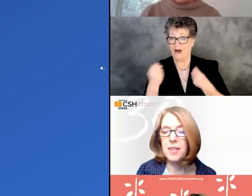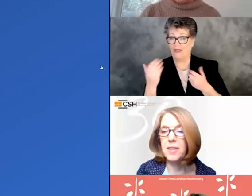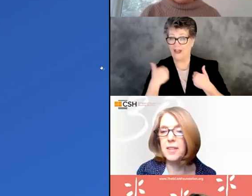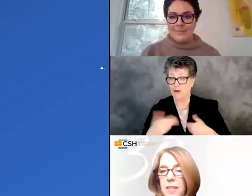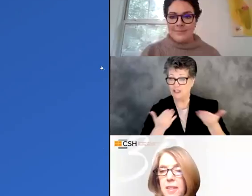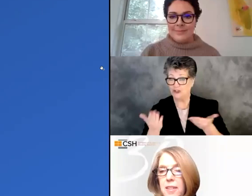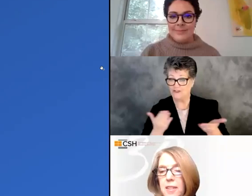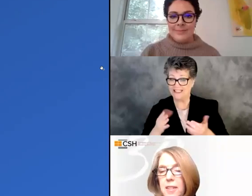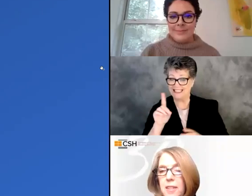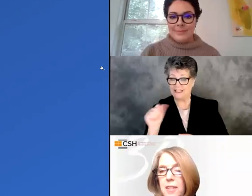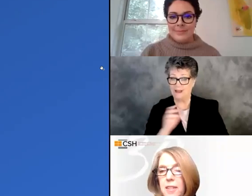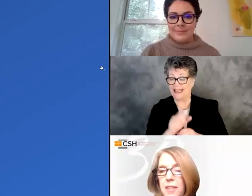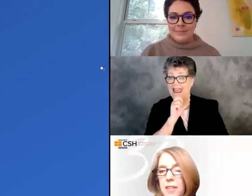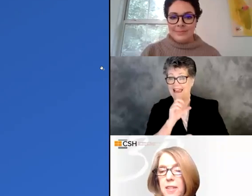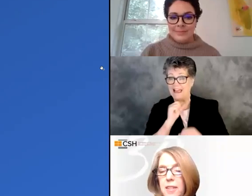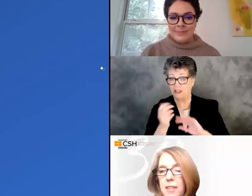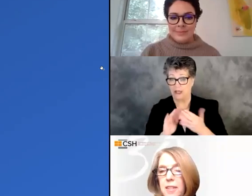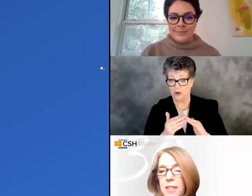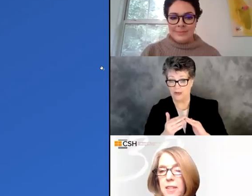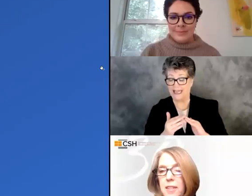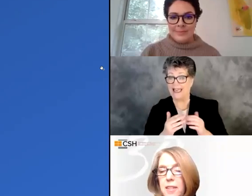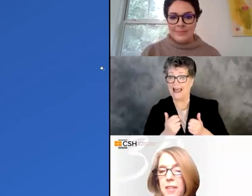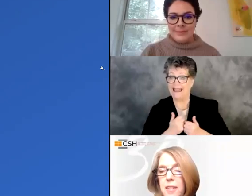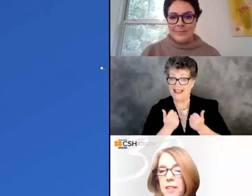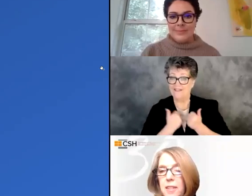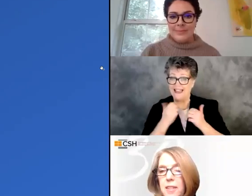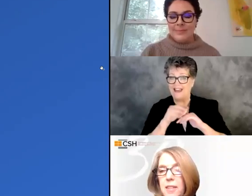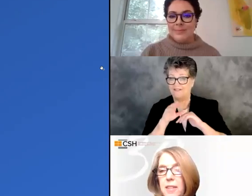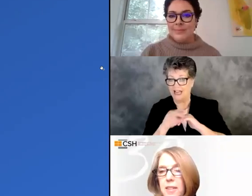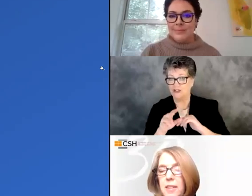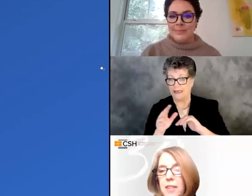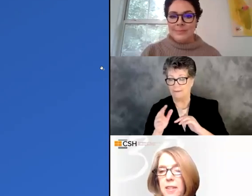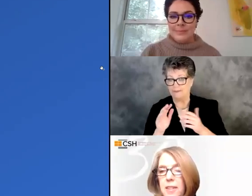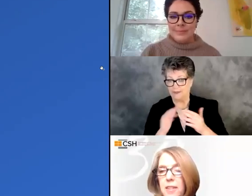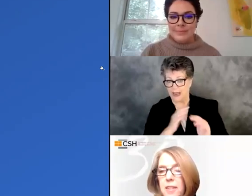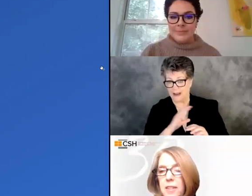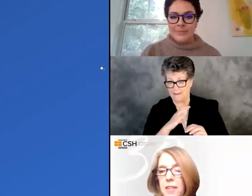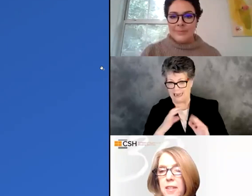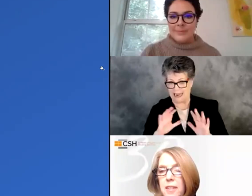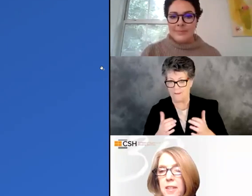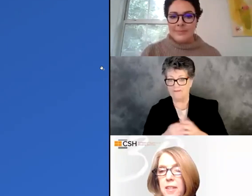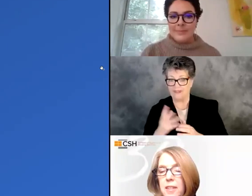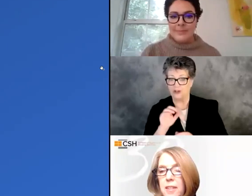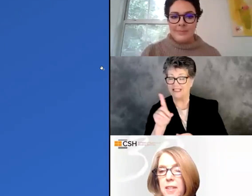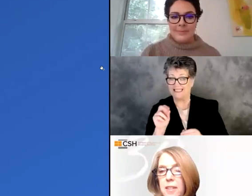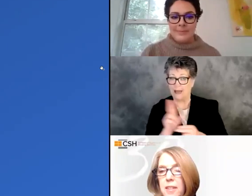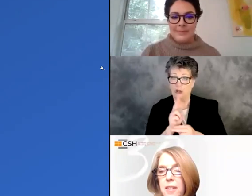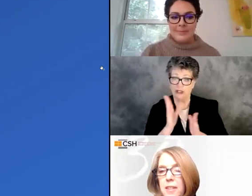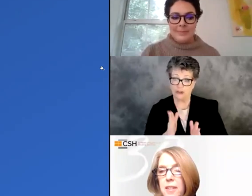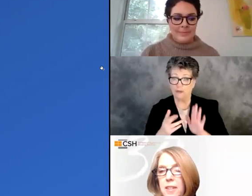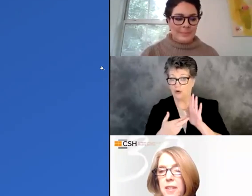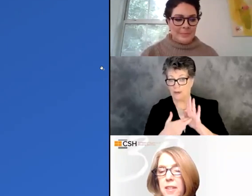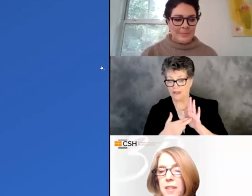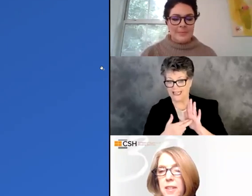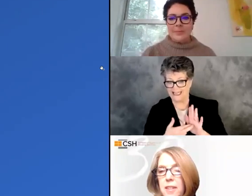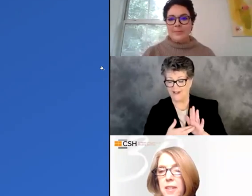Services Disability and Aging Community Living Advisory Committee, and also the disabled consumer representative of